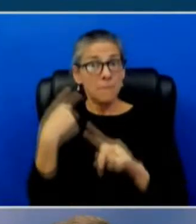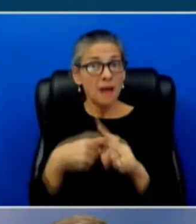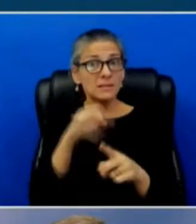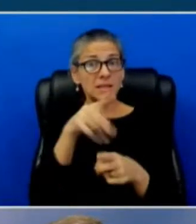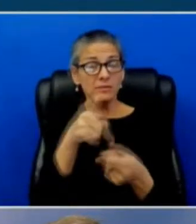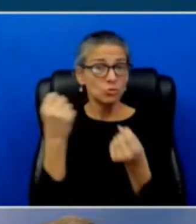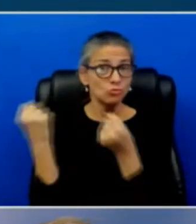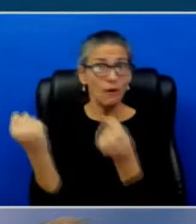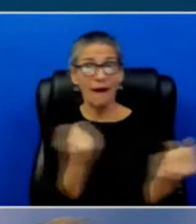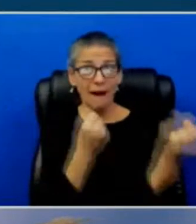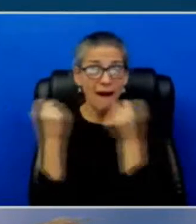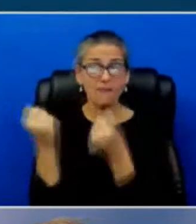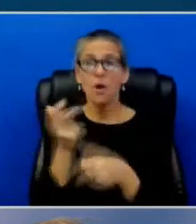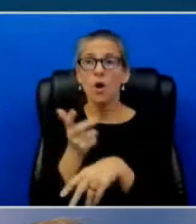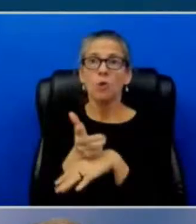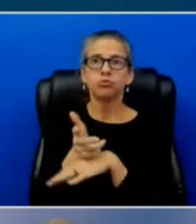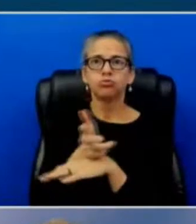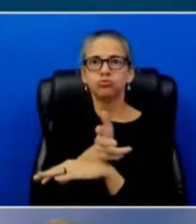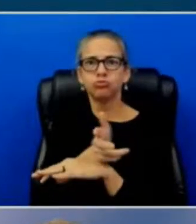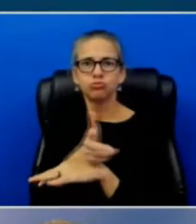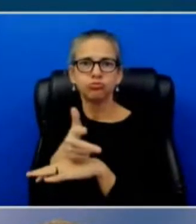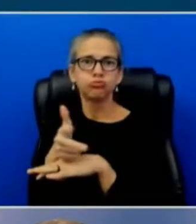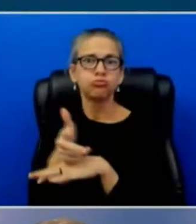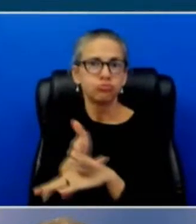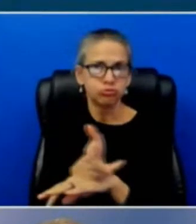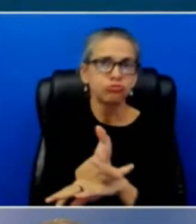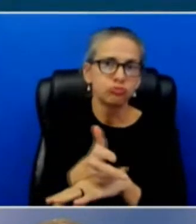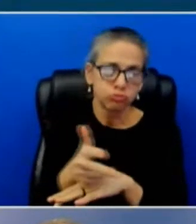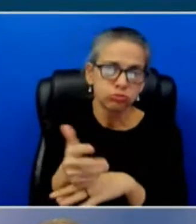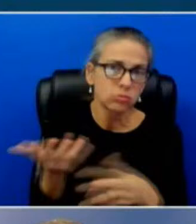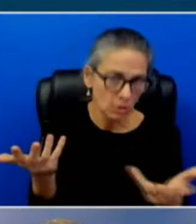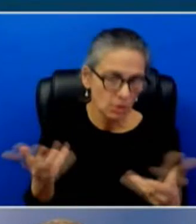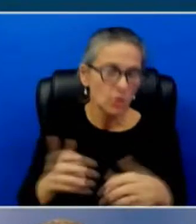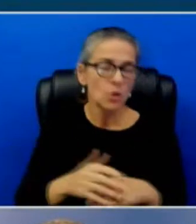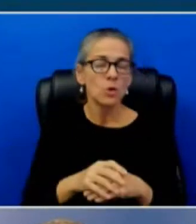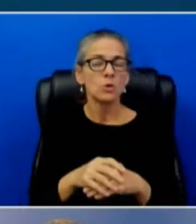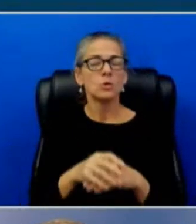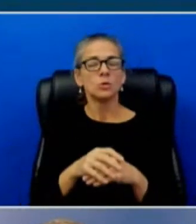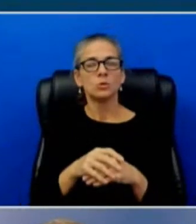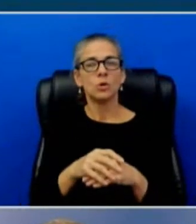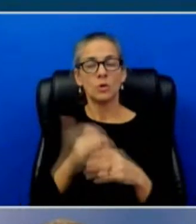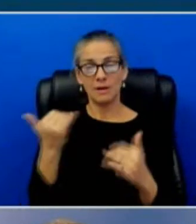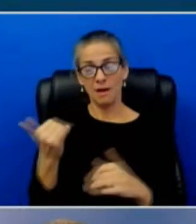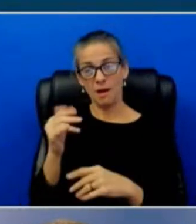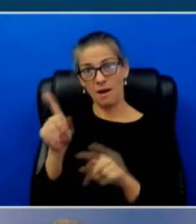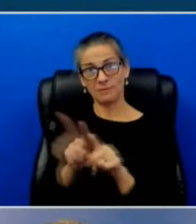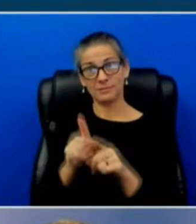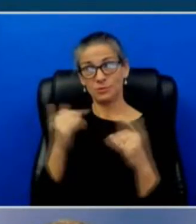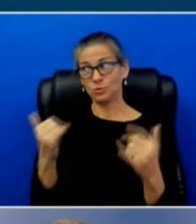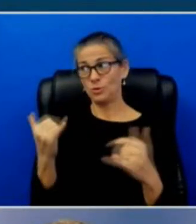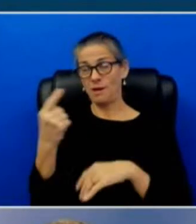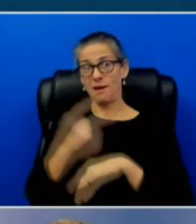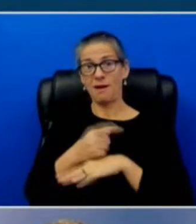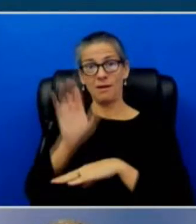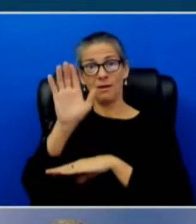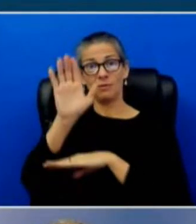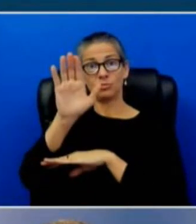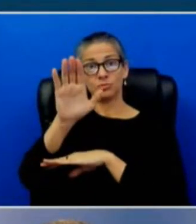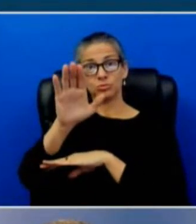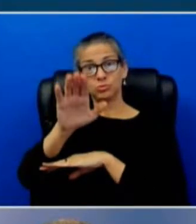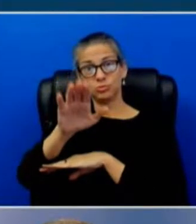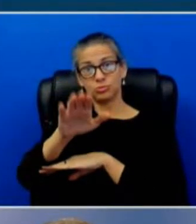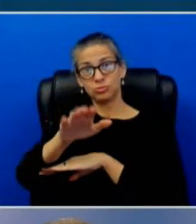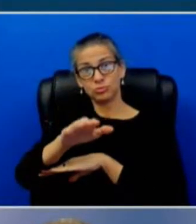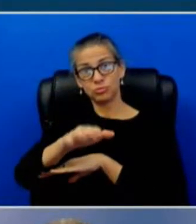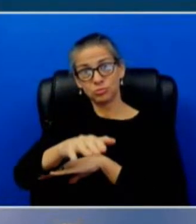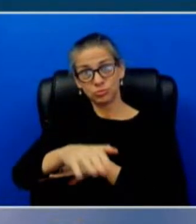outside. Next one. So as we get closer to the end of the winter snow warning, what